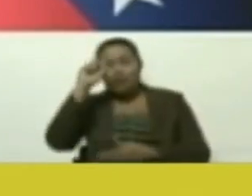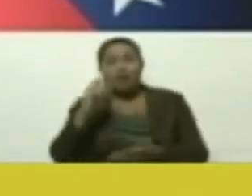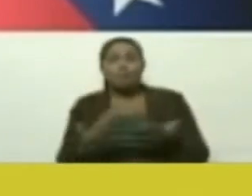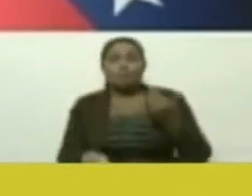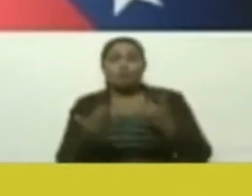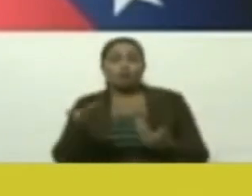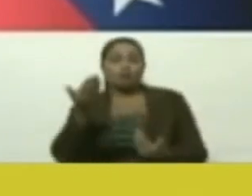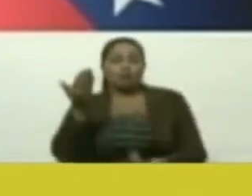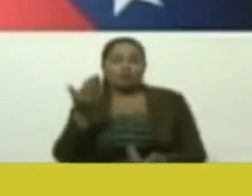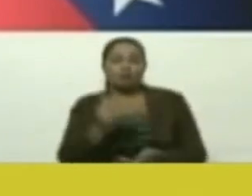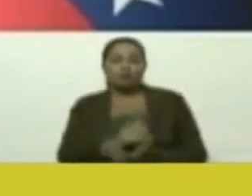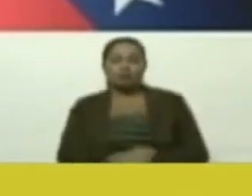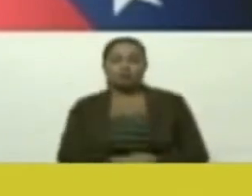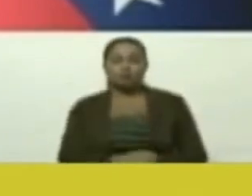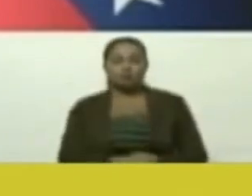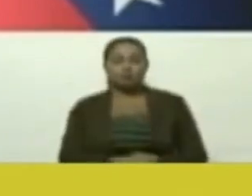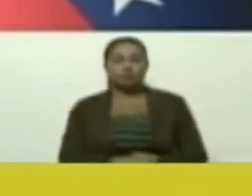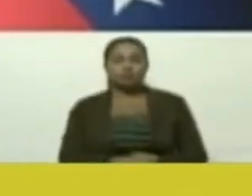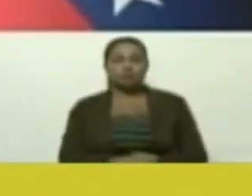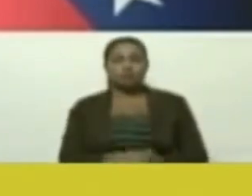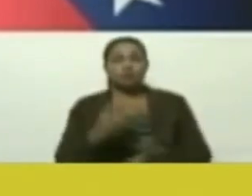And it's a very important country